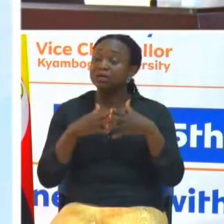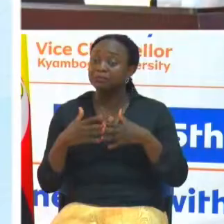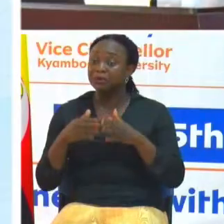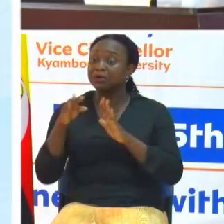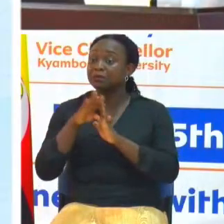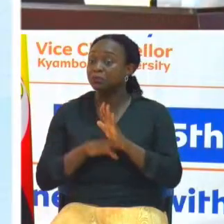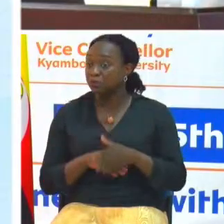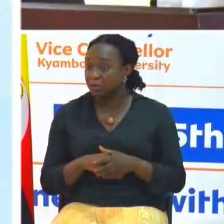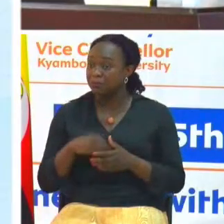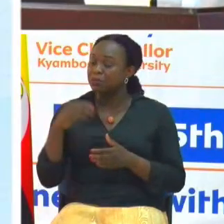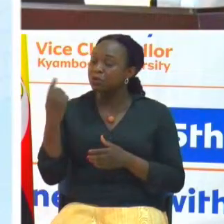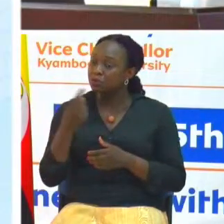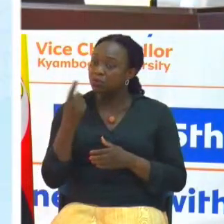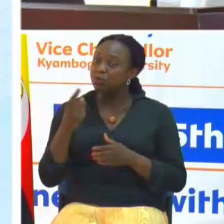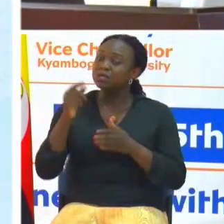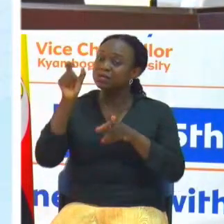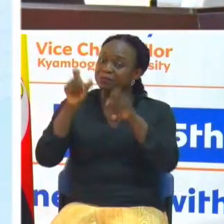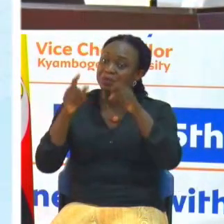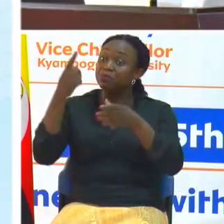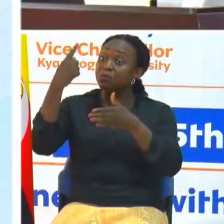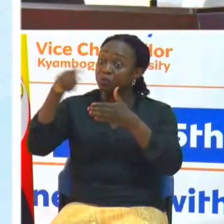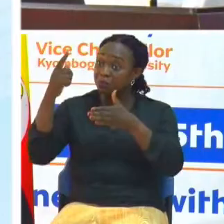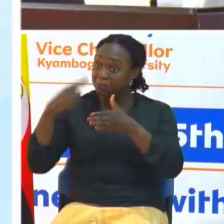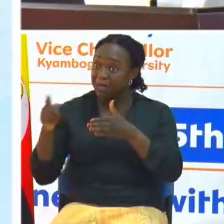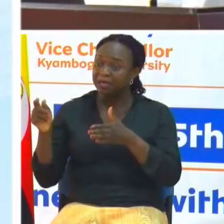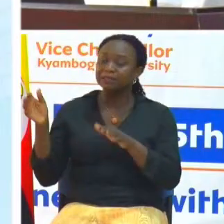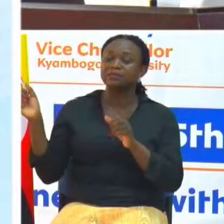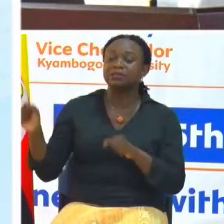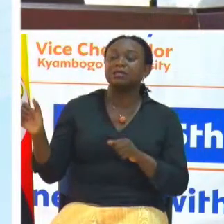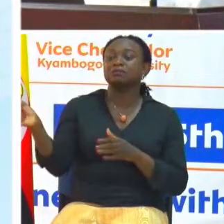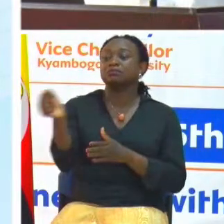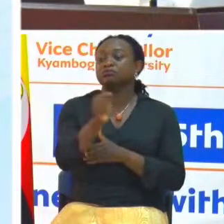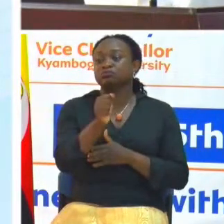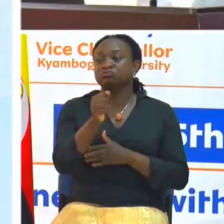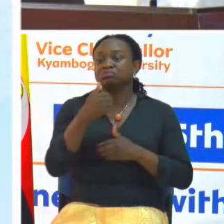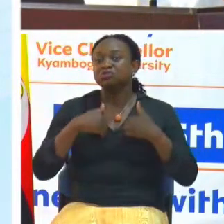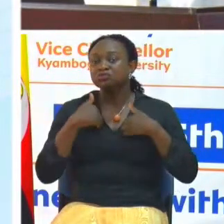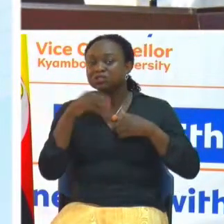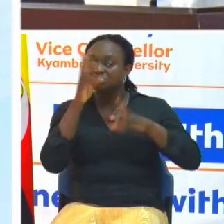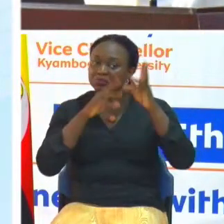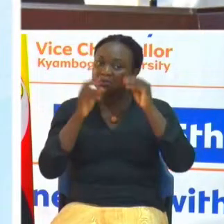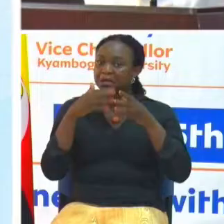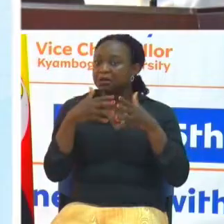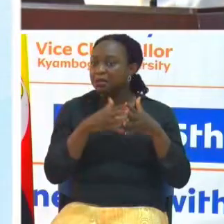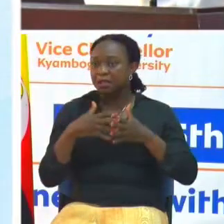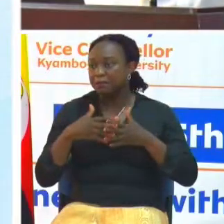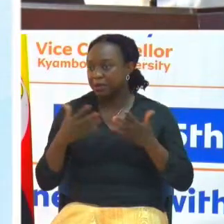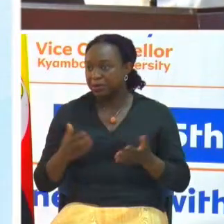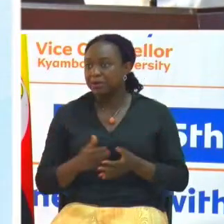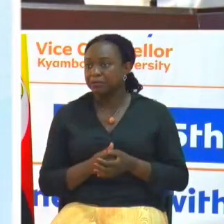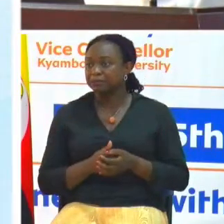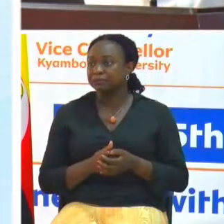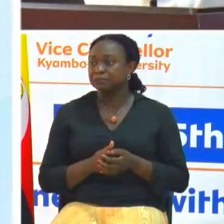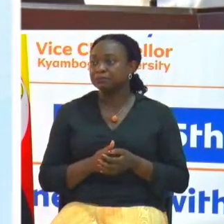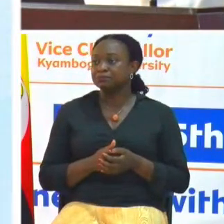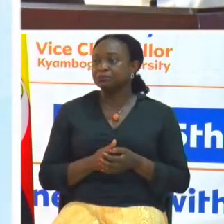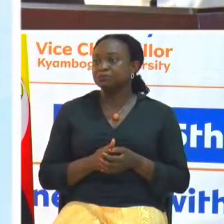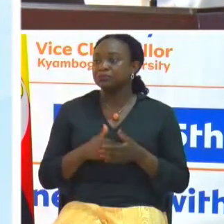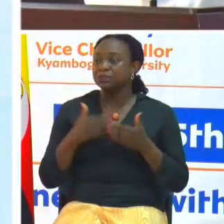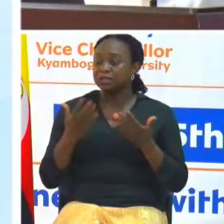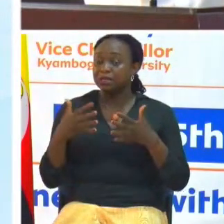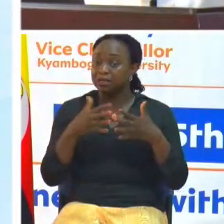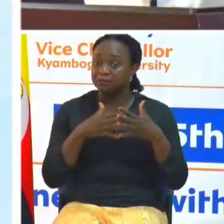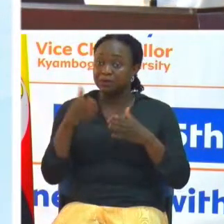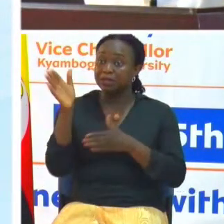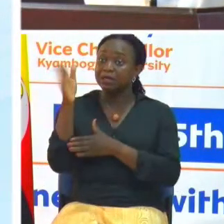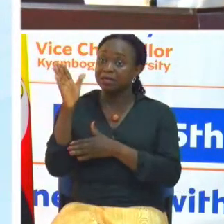that recruits high-performing, excellent students who wish to study in the United States. And the United